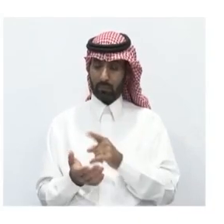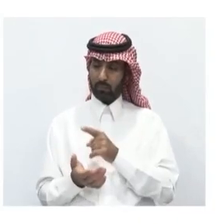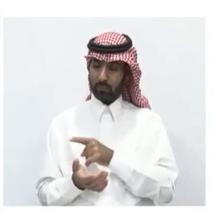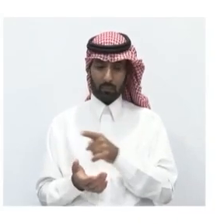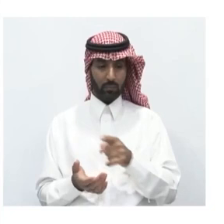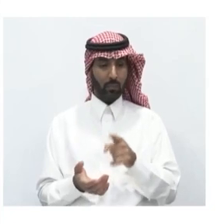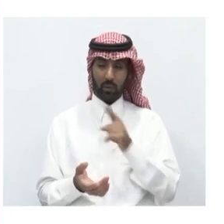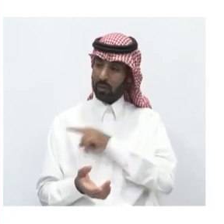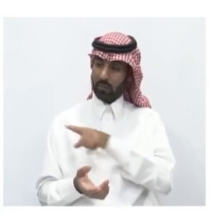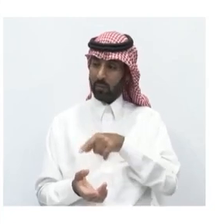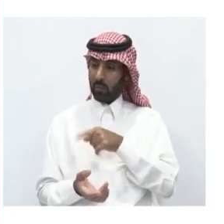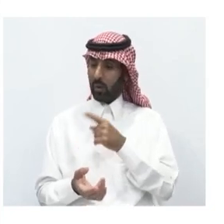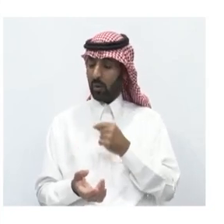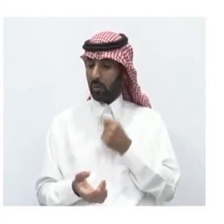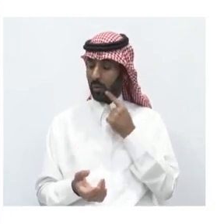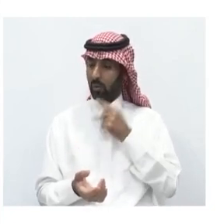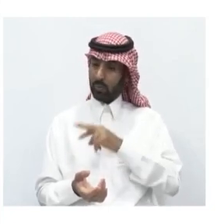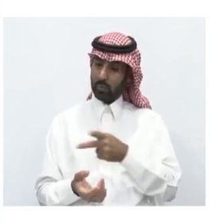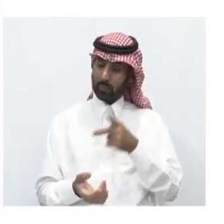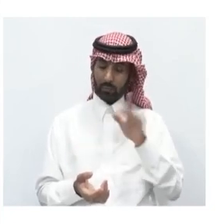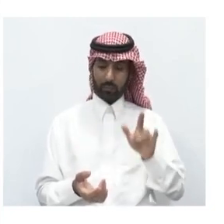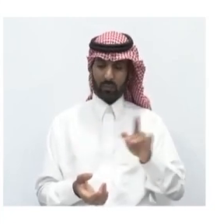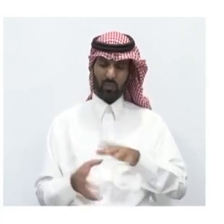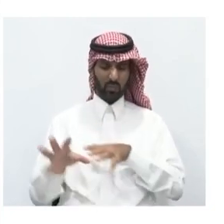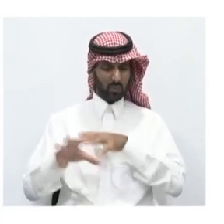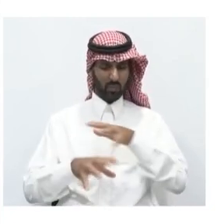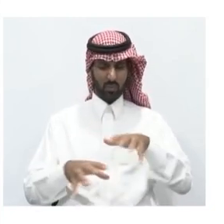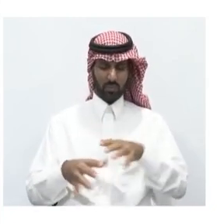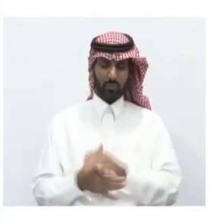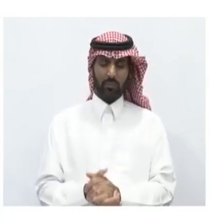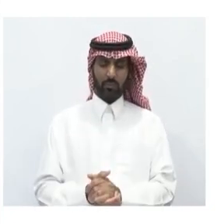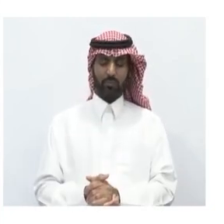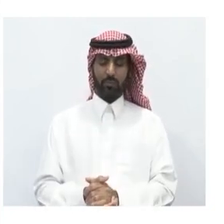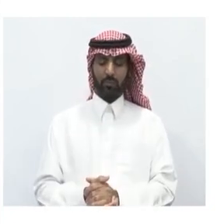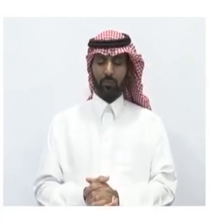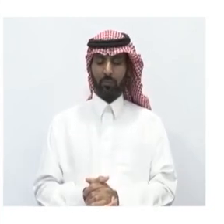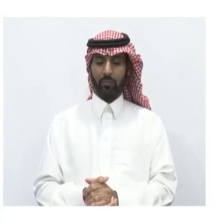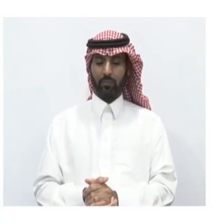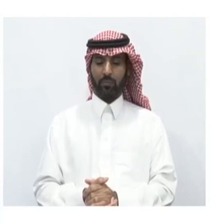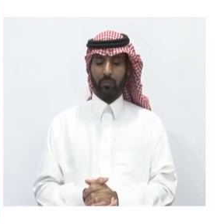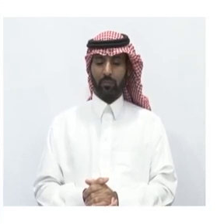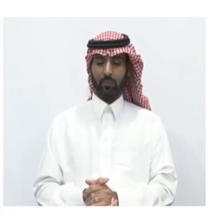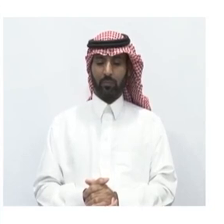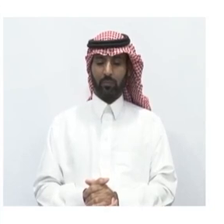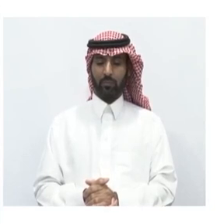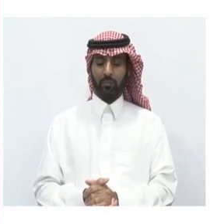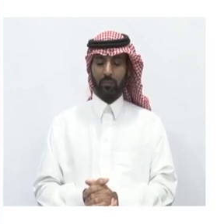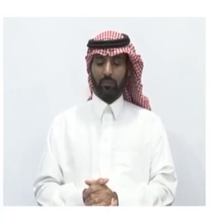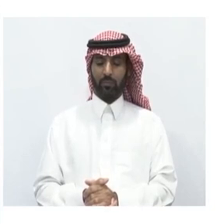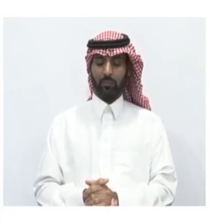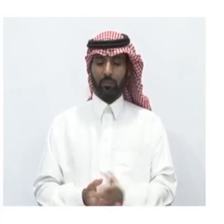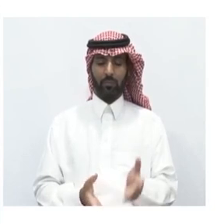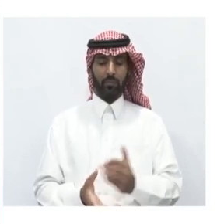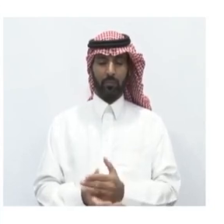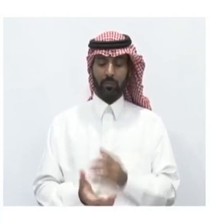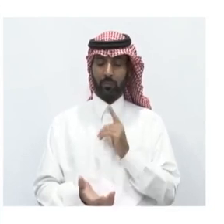want. So it wouldn't be fair to other passengers who might also want to change their seats. Again,